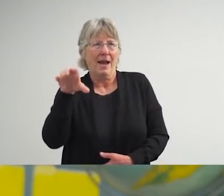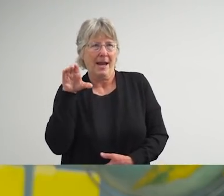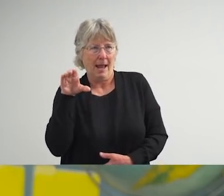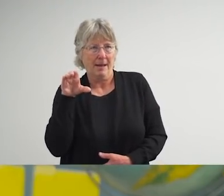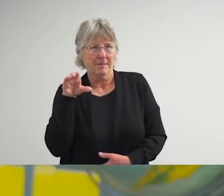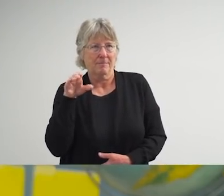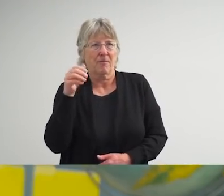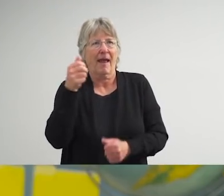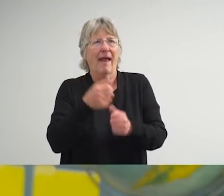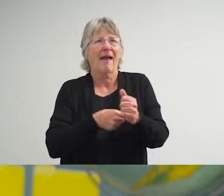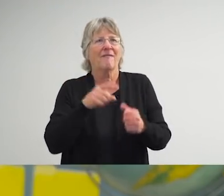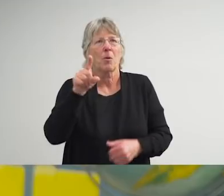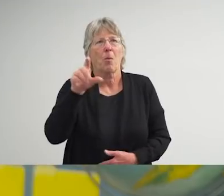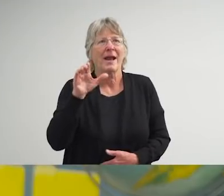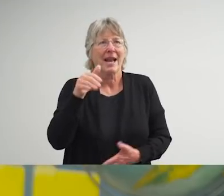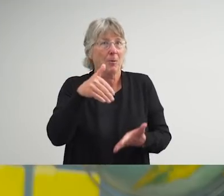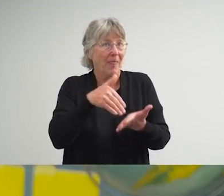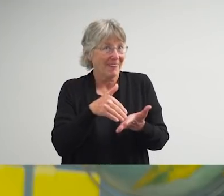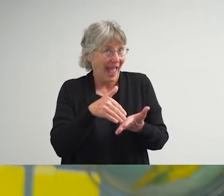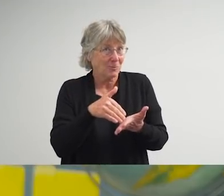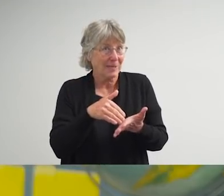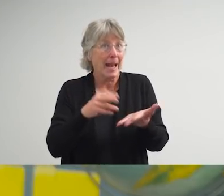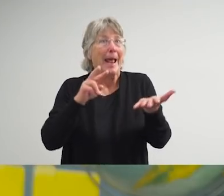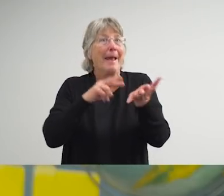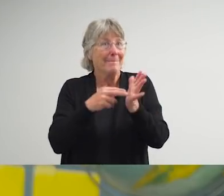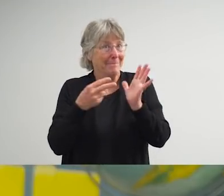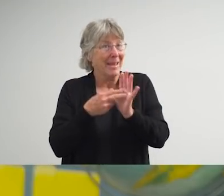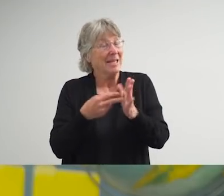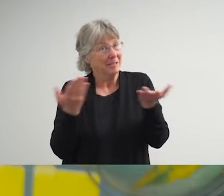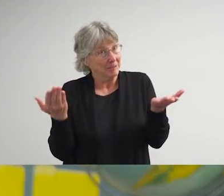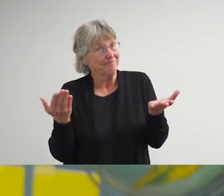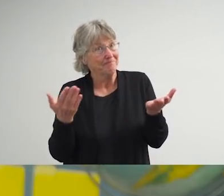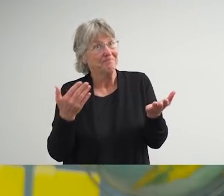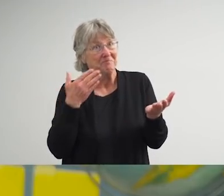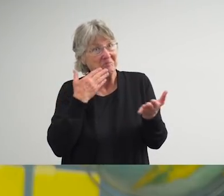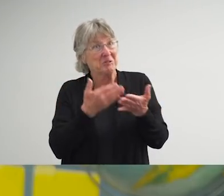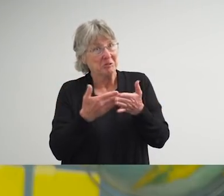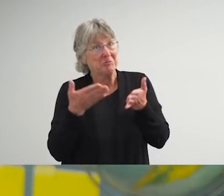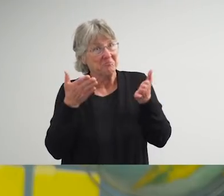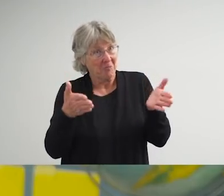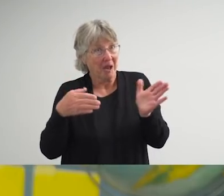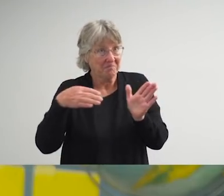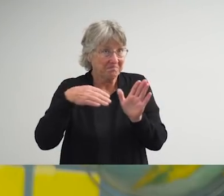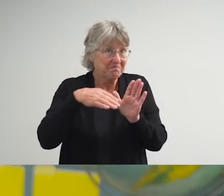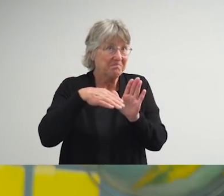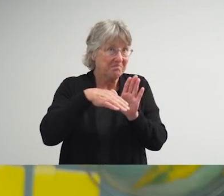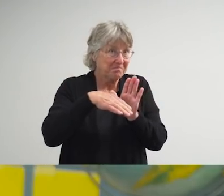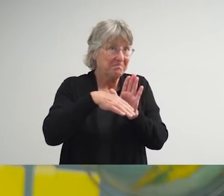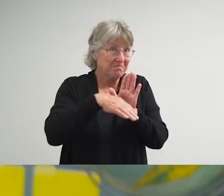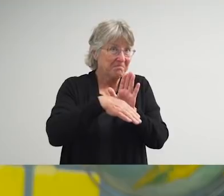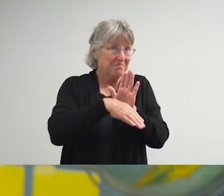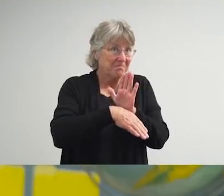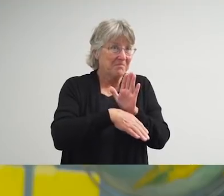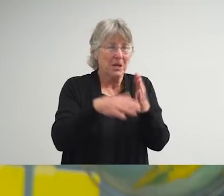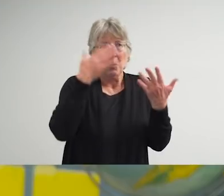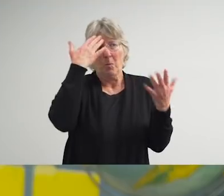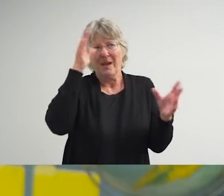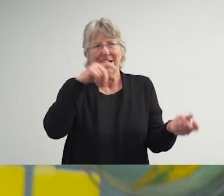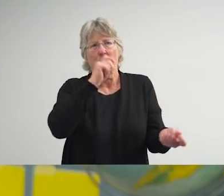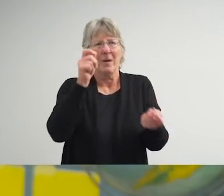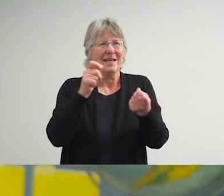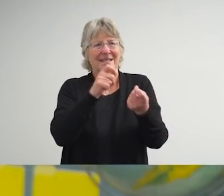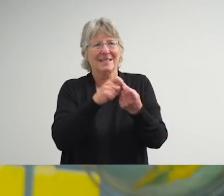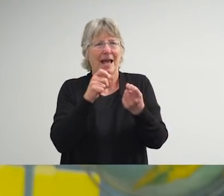100 cases per 100,000. This means that we're heading in the right direction. While we don't know exactly when